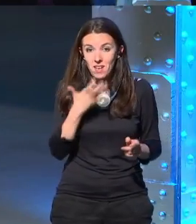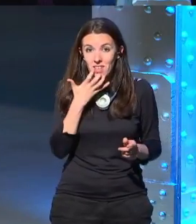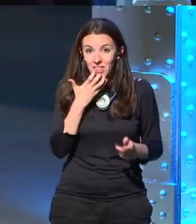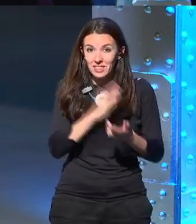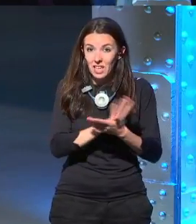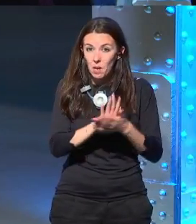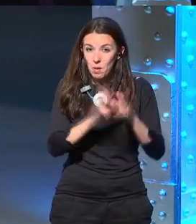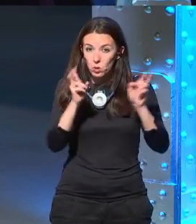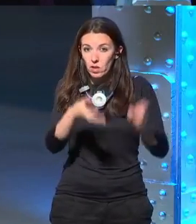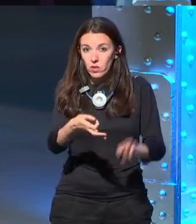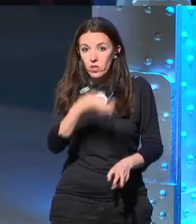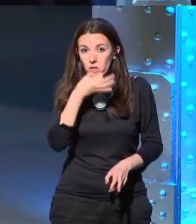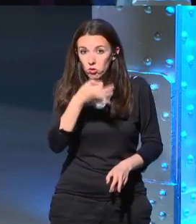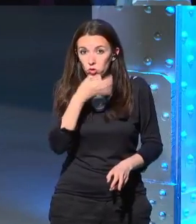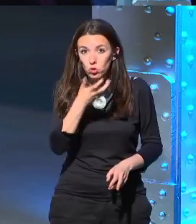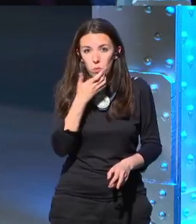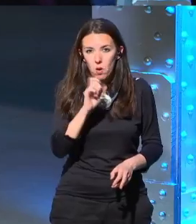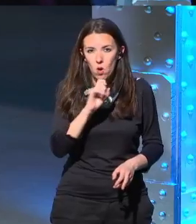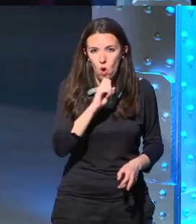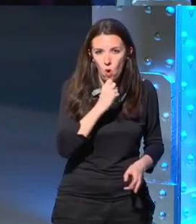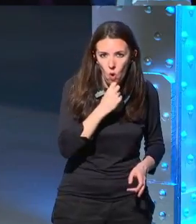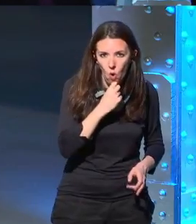Germany, touting the